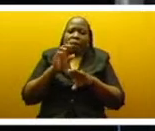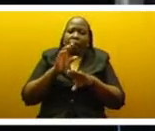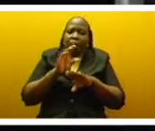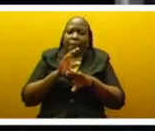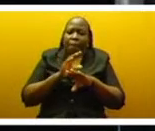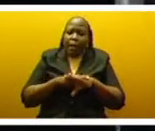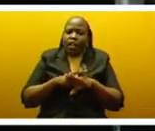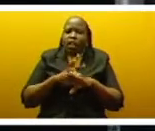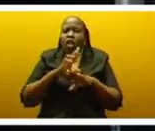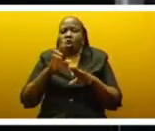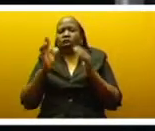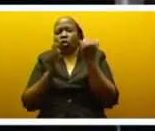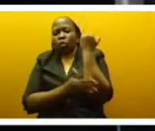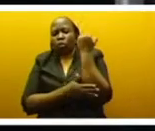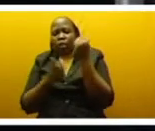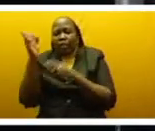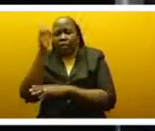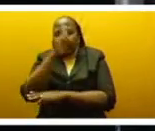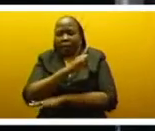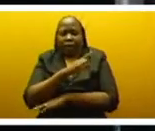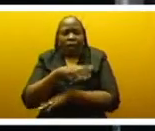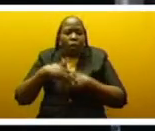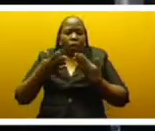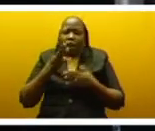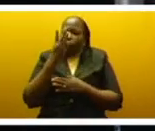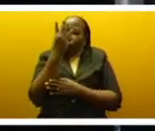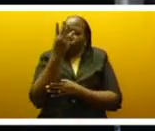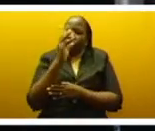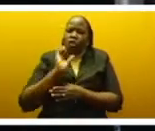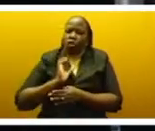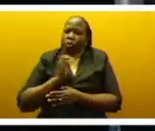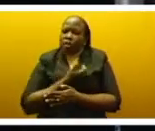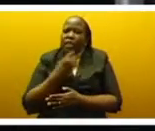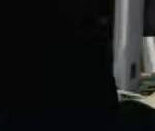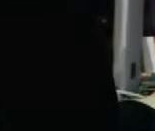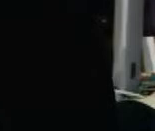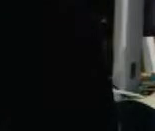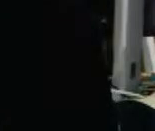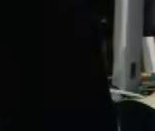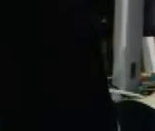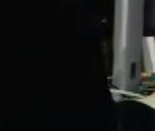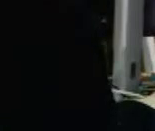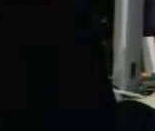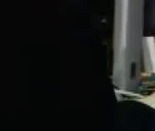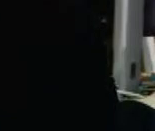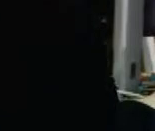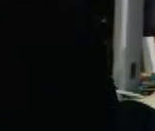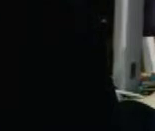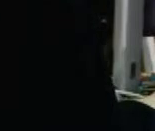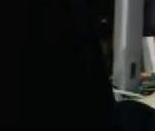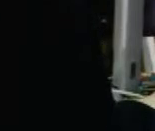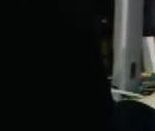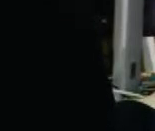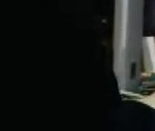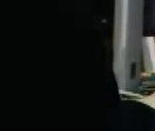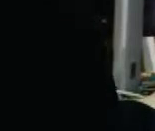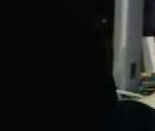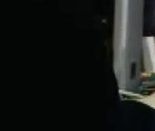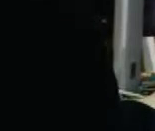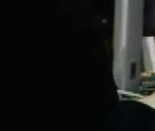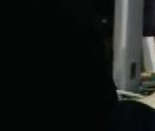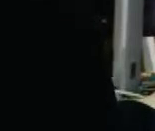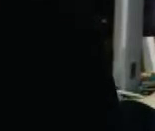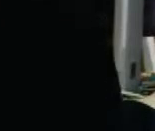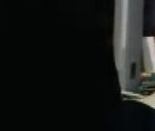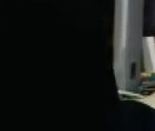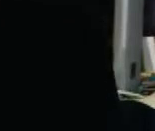say that we cannot stand by these reasons because we were not involved in everything that was done with